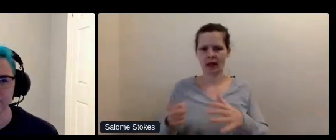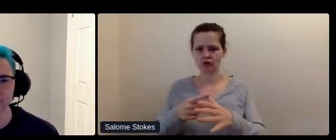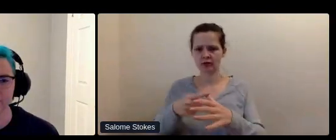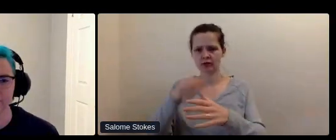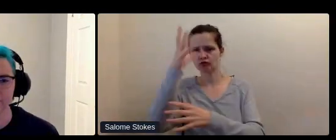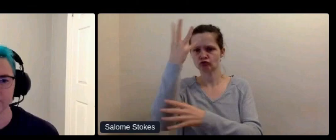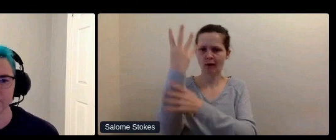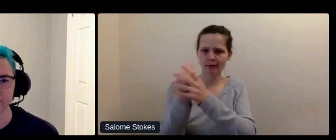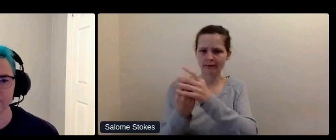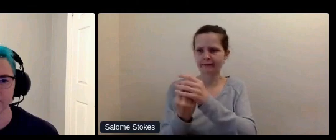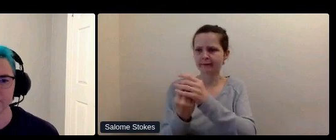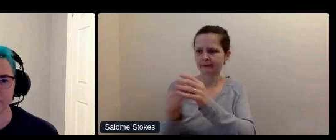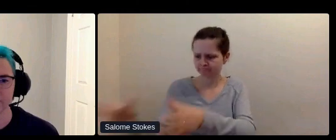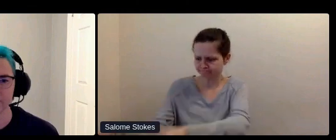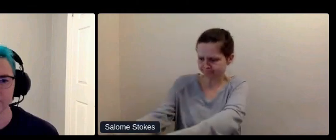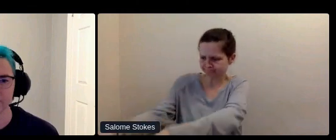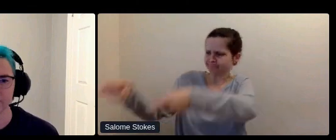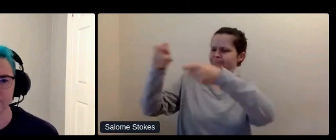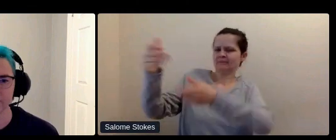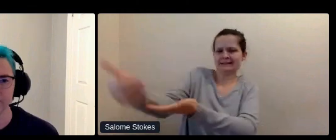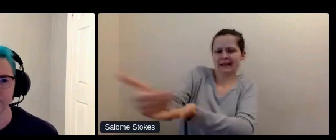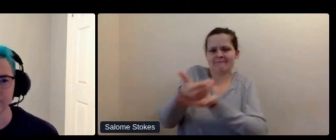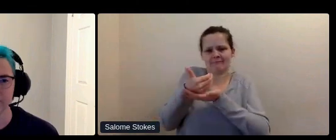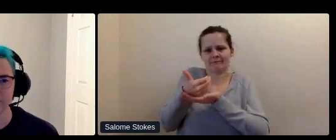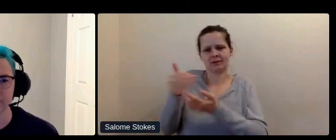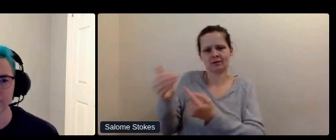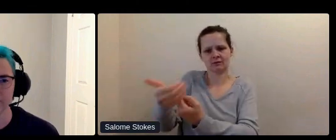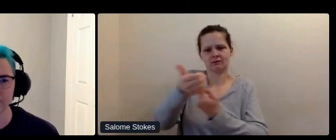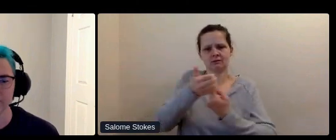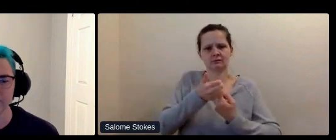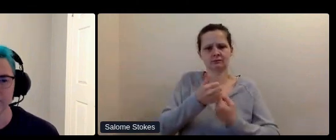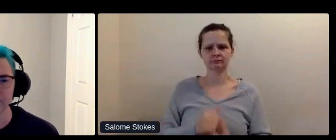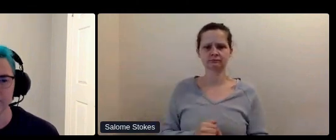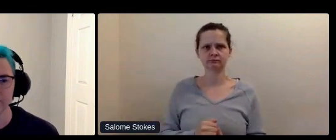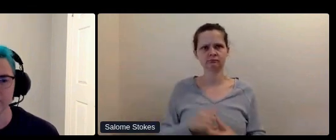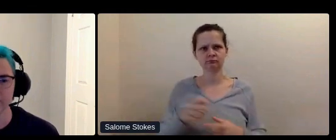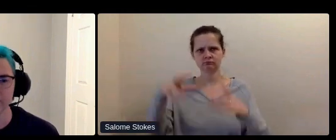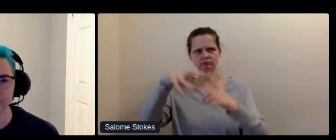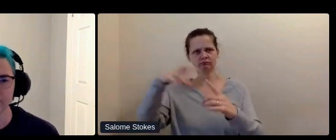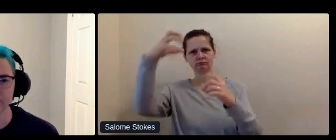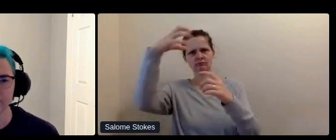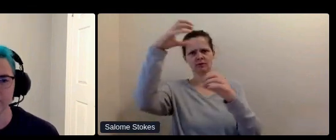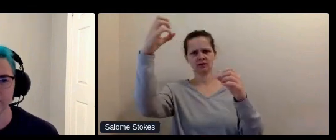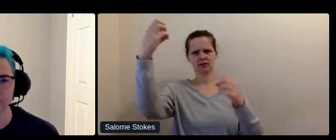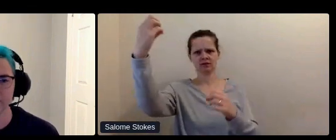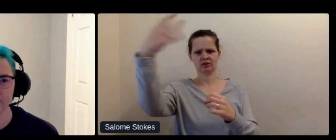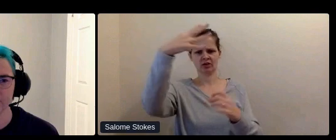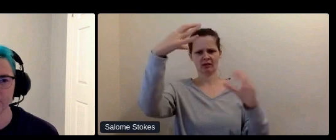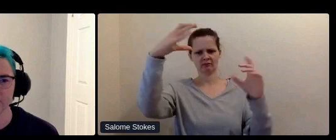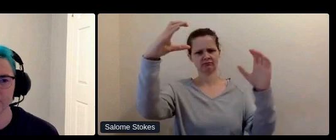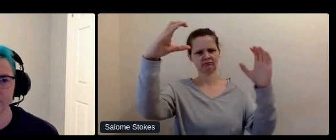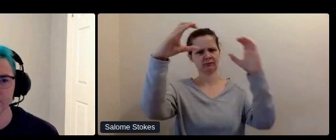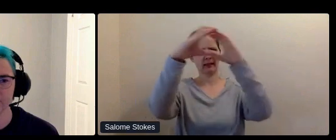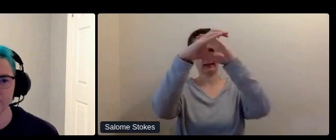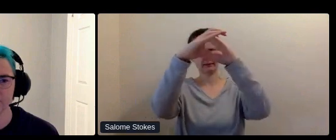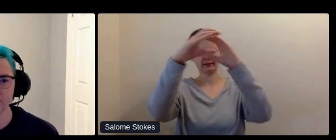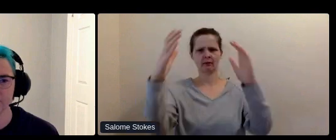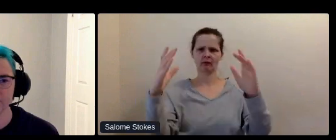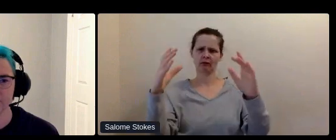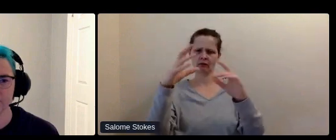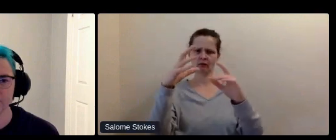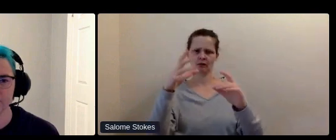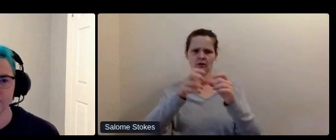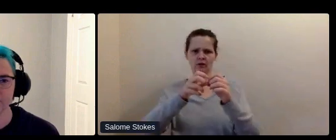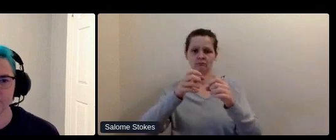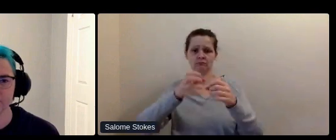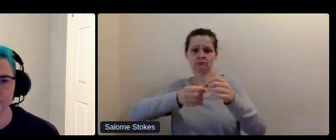They stand with 2 giant wolves under an eclipsed sun. Atreus draws back an arrow. Fate only binds you if you let it.